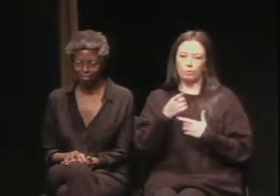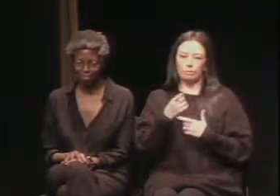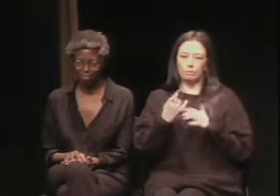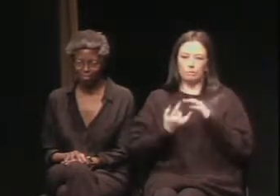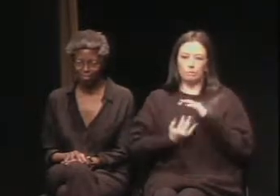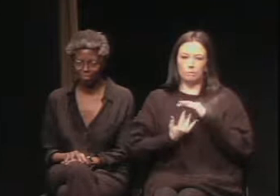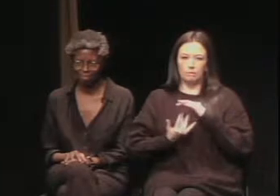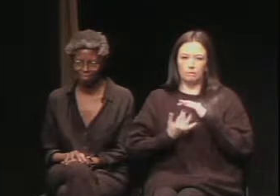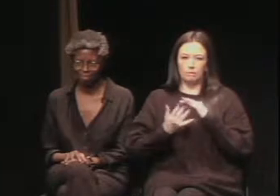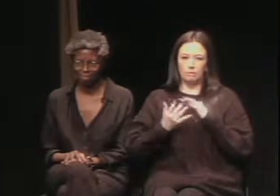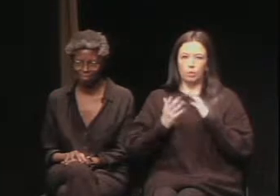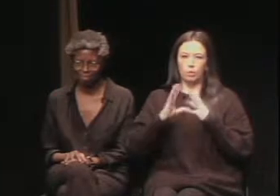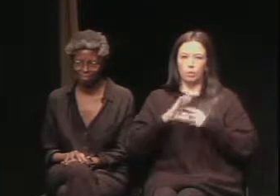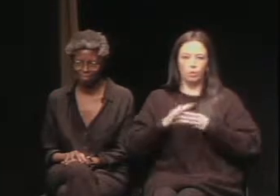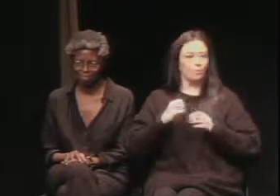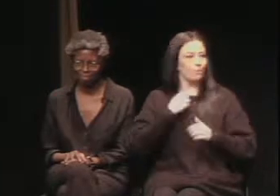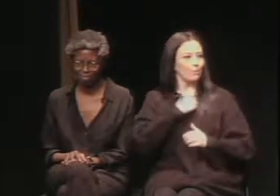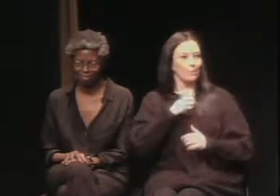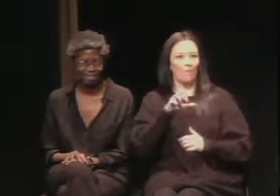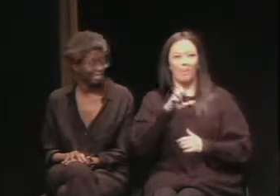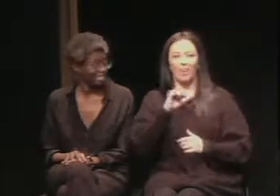these stories. Sorry, Eric.